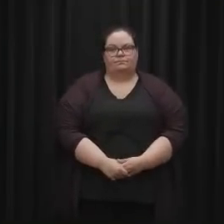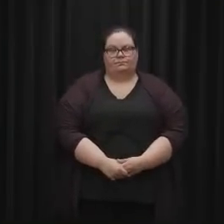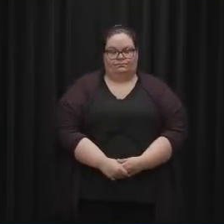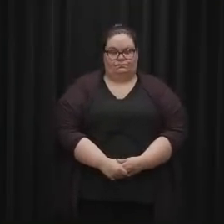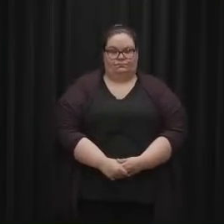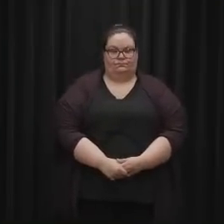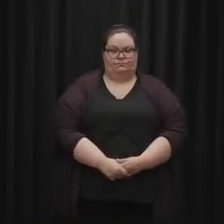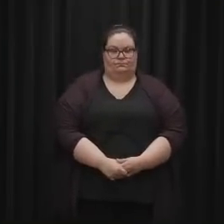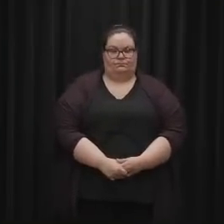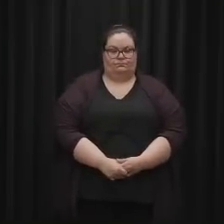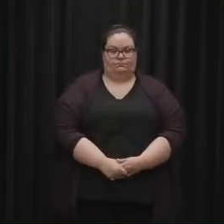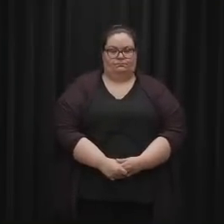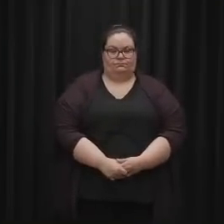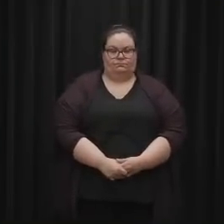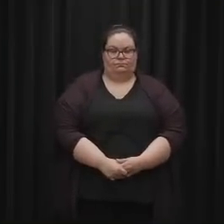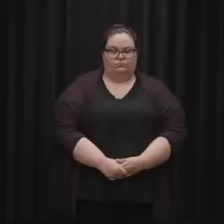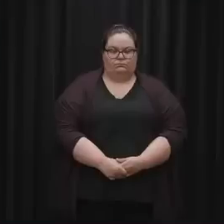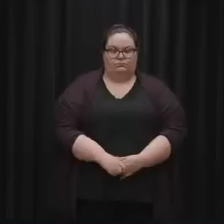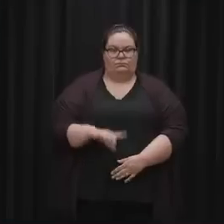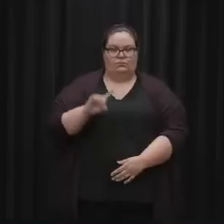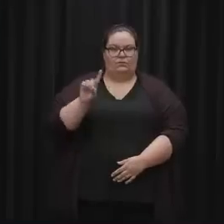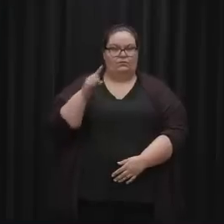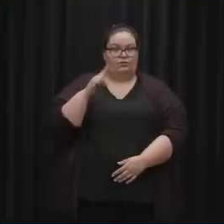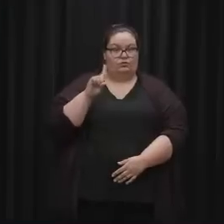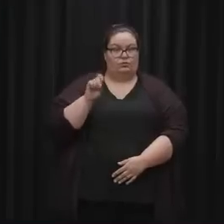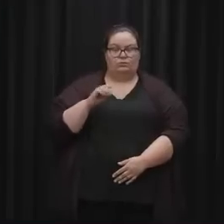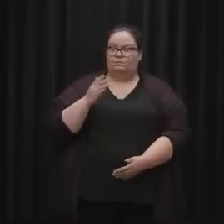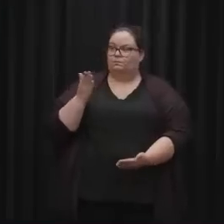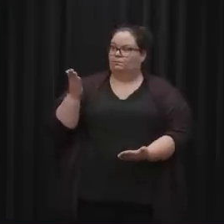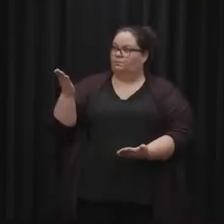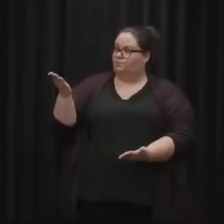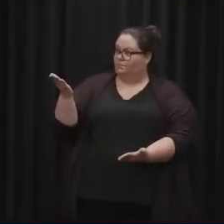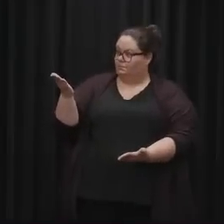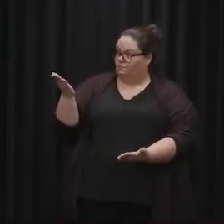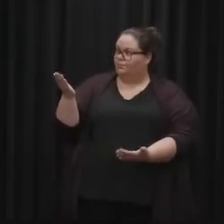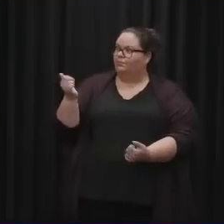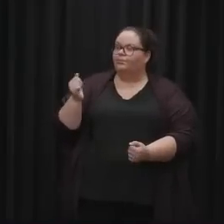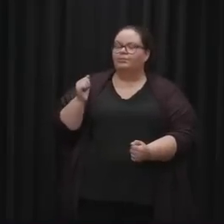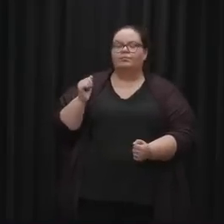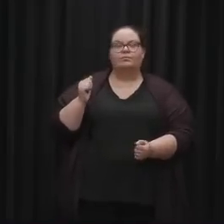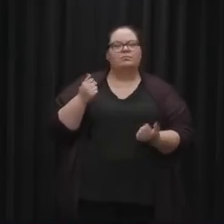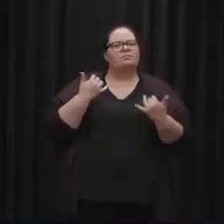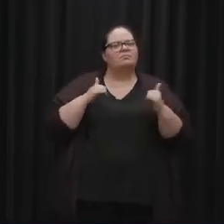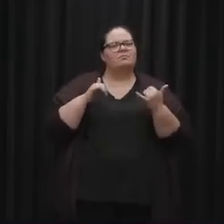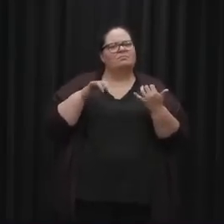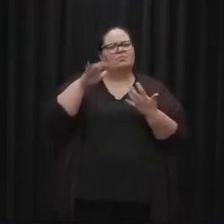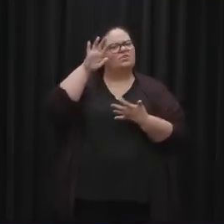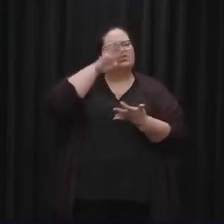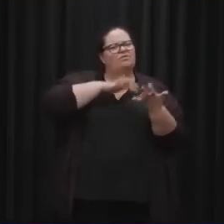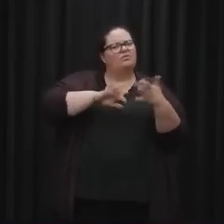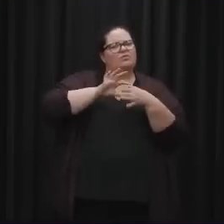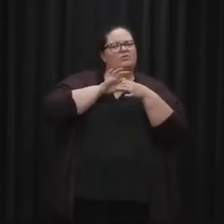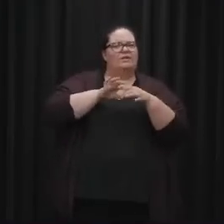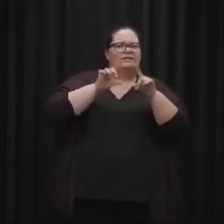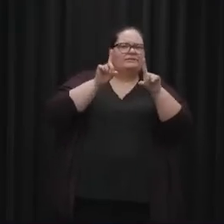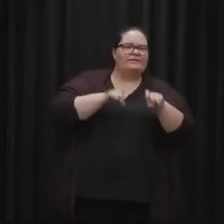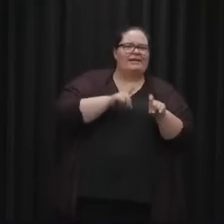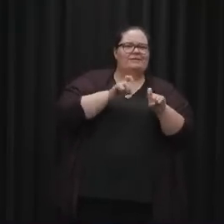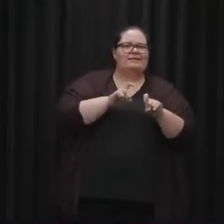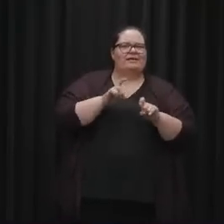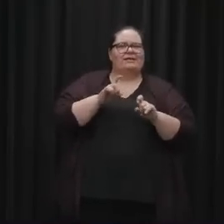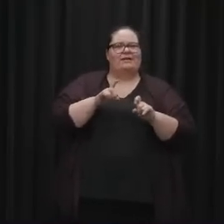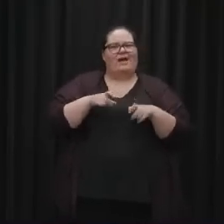Thank you. My first question is for Dr. Russell. There's still a lot of confusion about testing and school